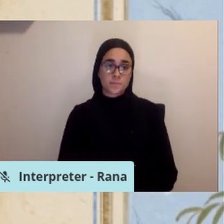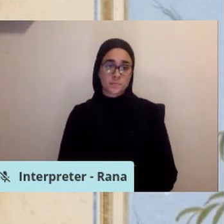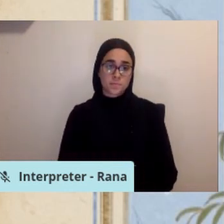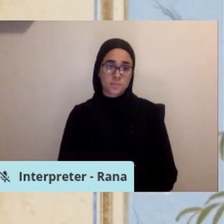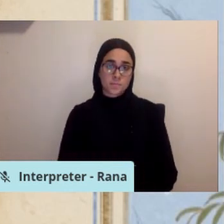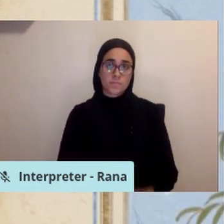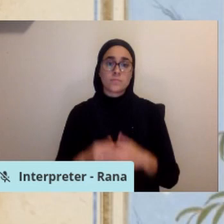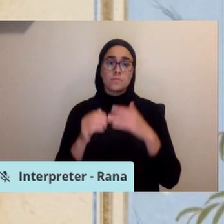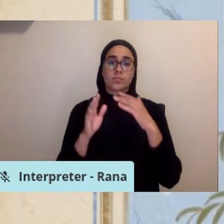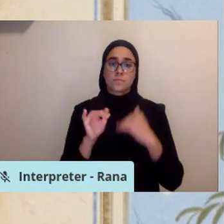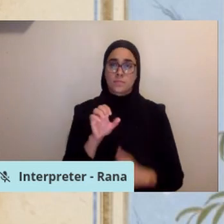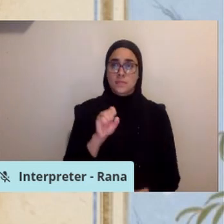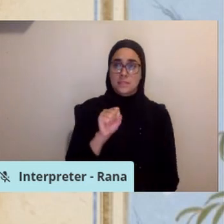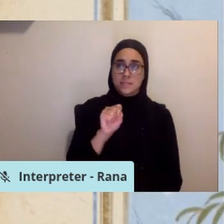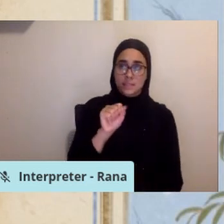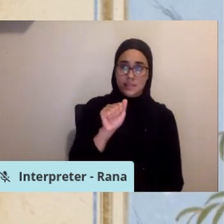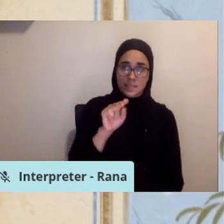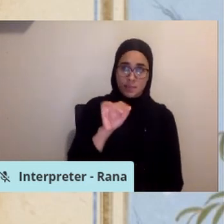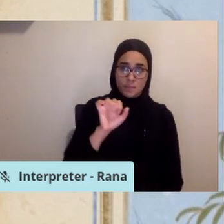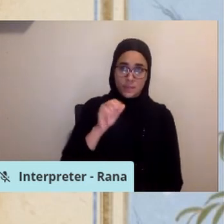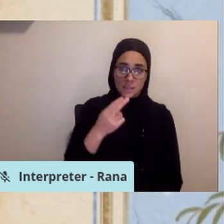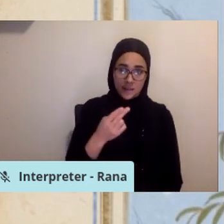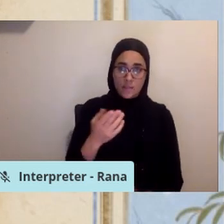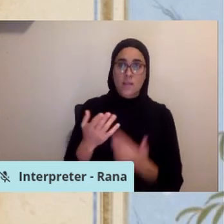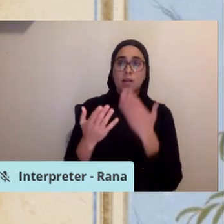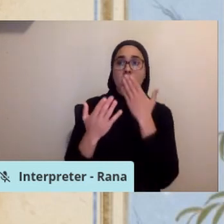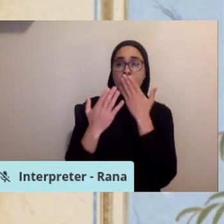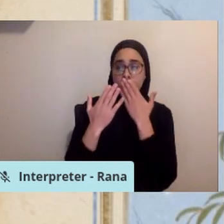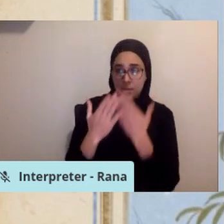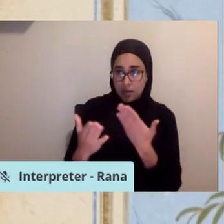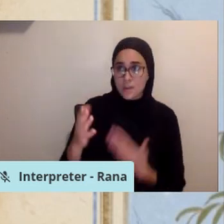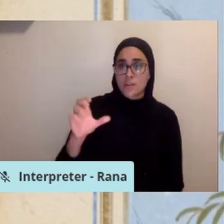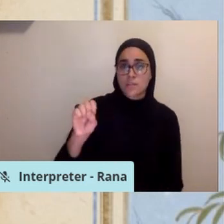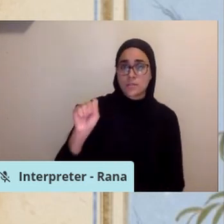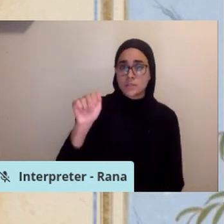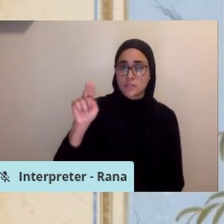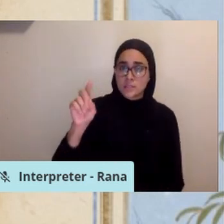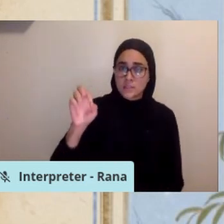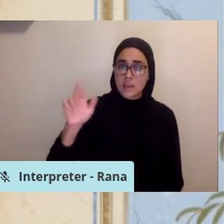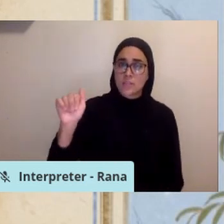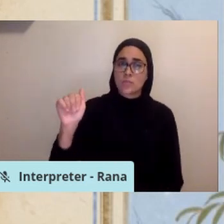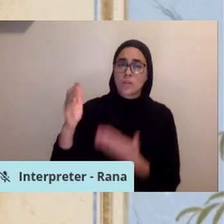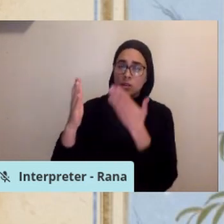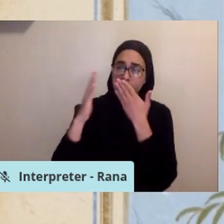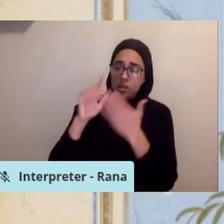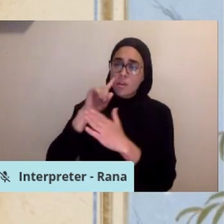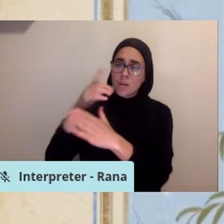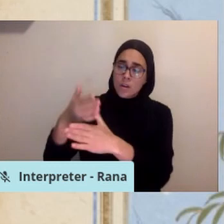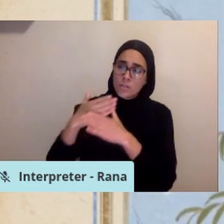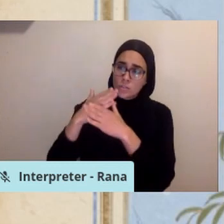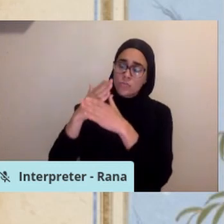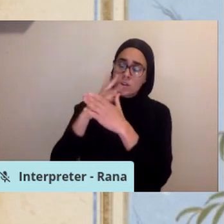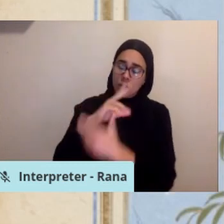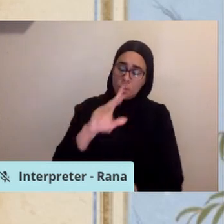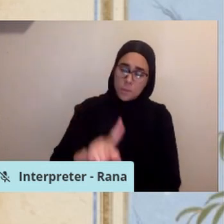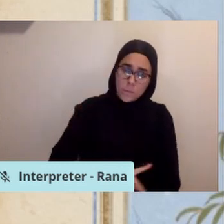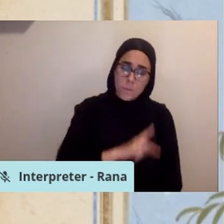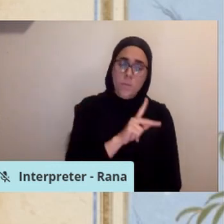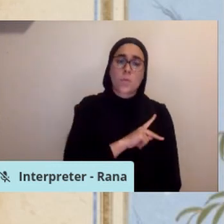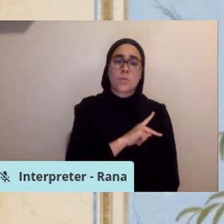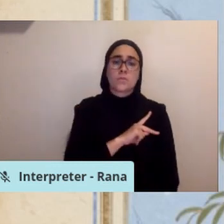Thank you, Sandra. Thank you so much for agreeing to share a very personal experience with us. This case